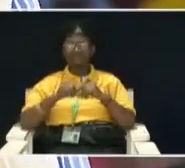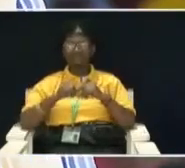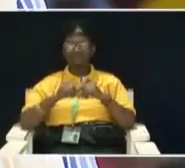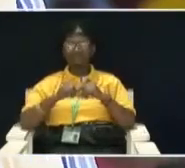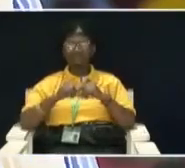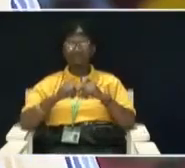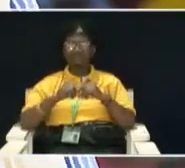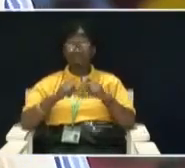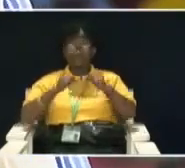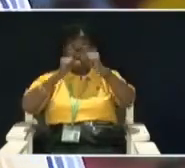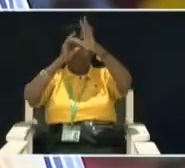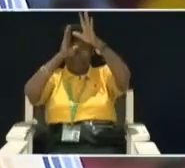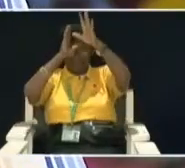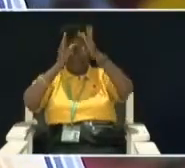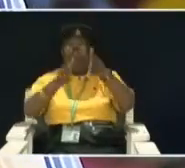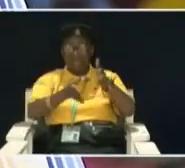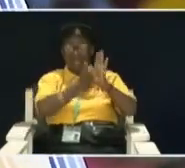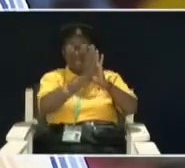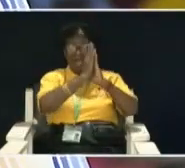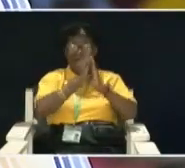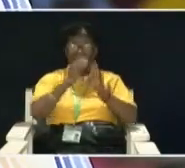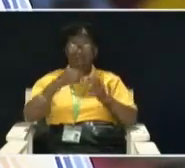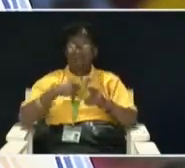Well, Daddy asked me to tell someone